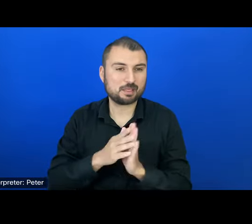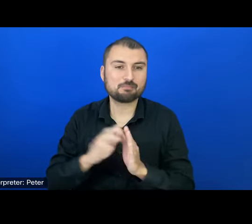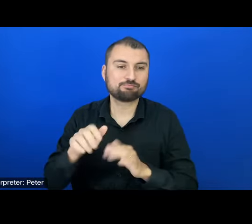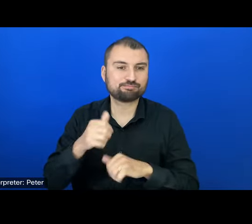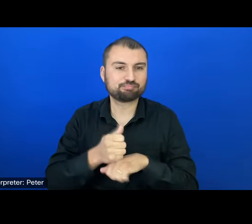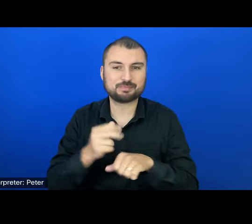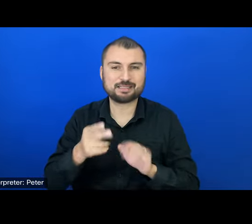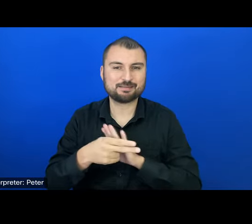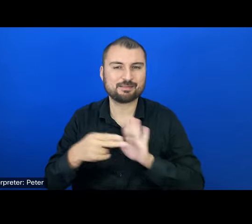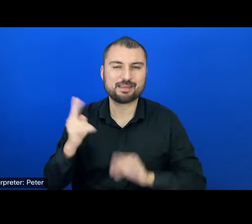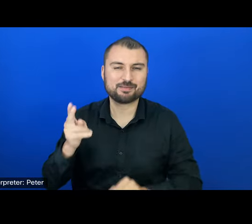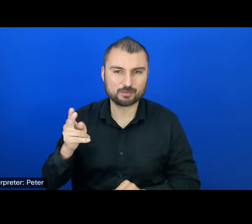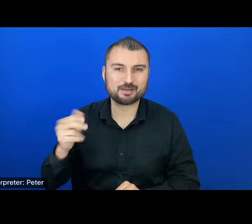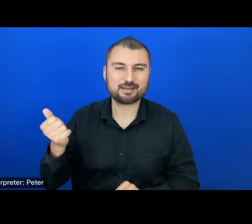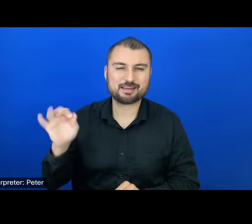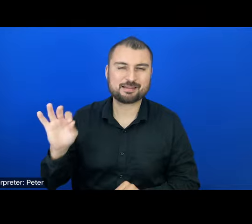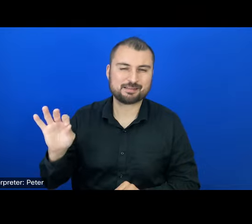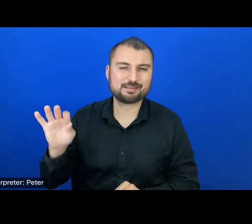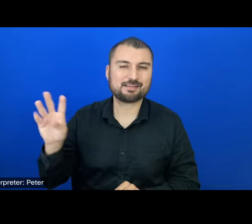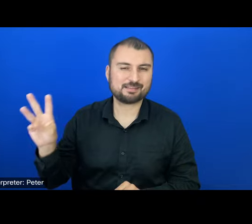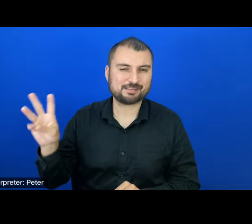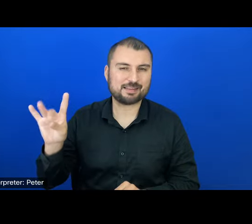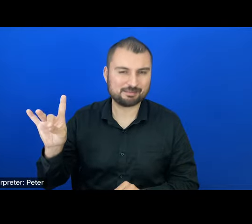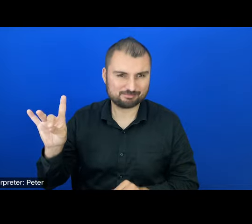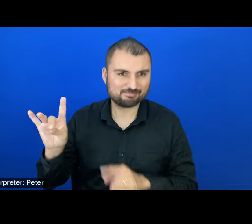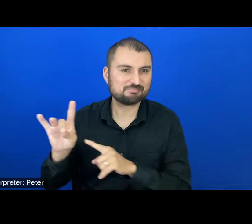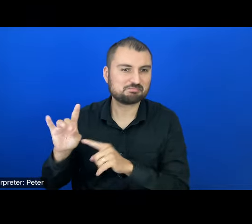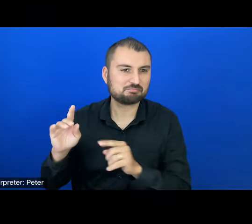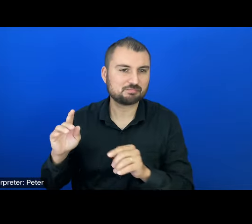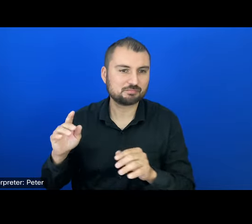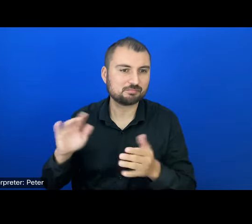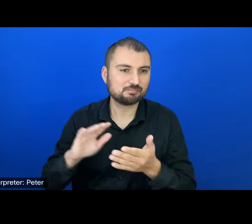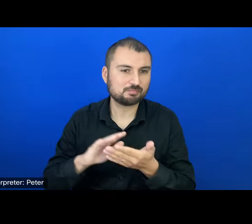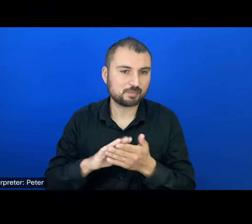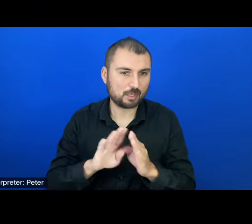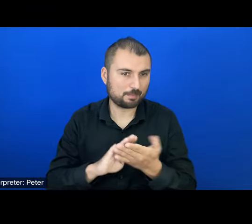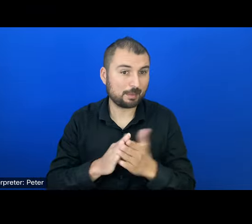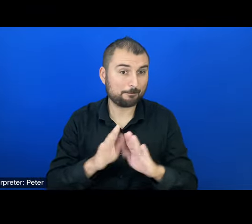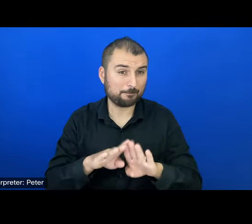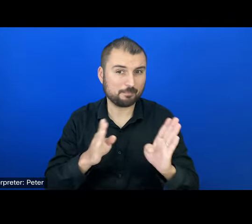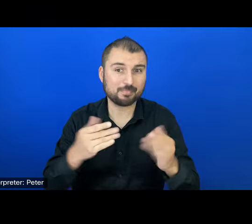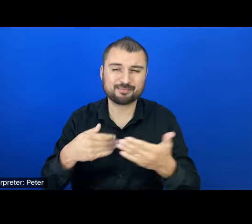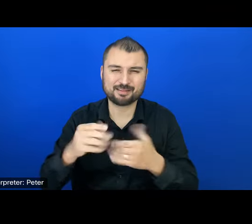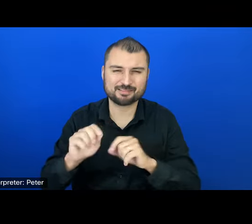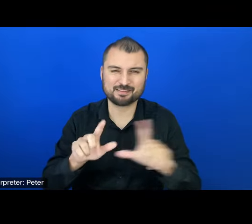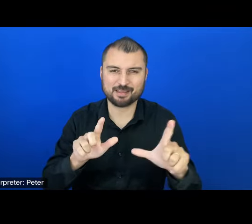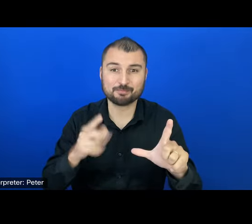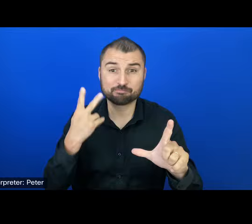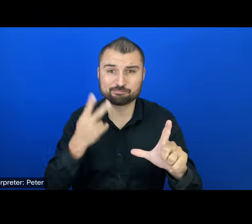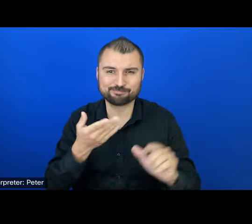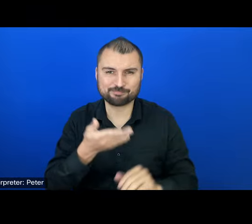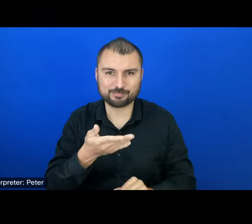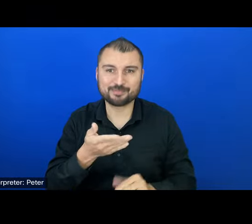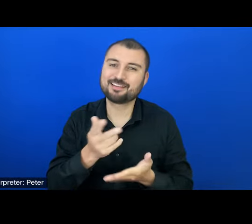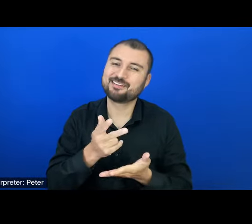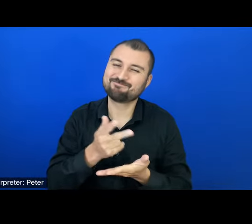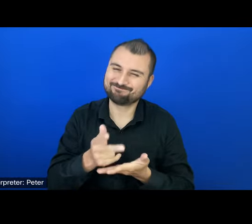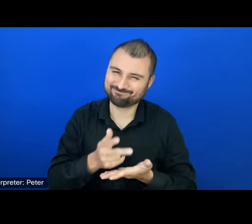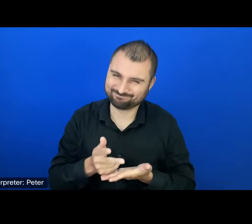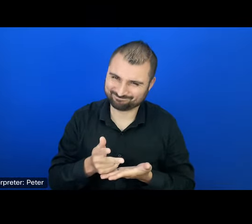1968, over a couple of years, and it opened. What we're looking at here, next slide, is the parking lot. It